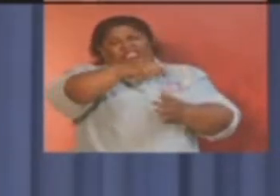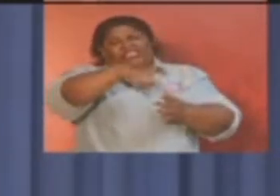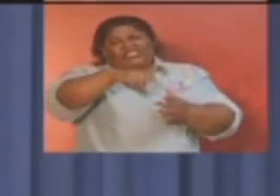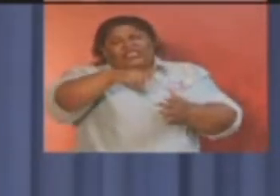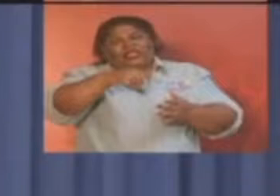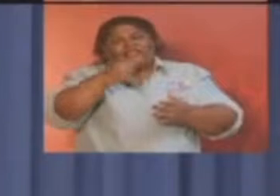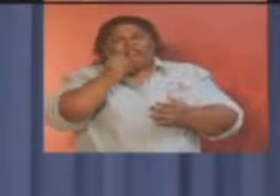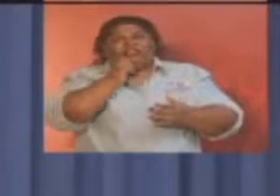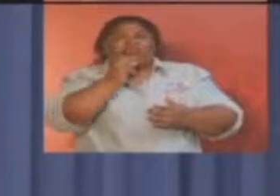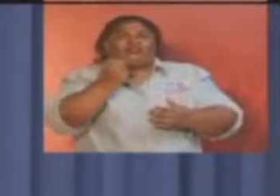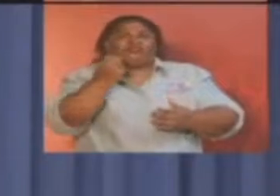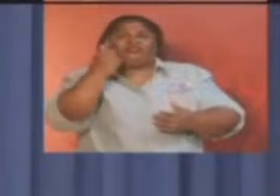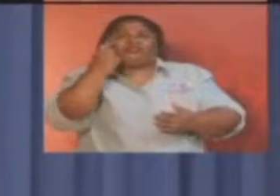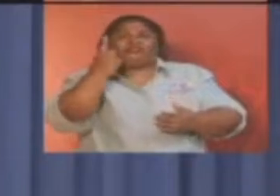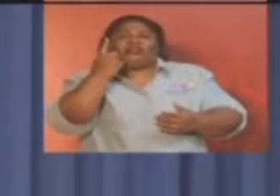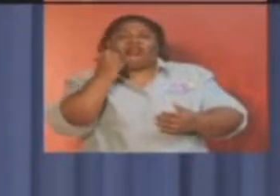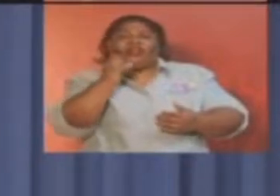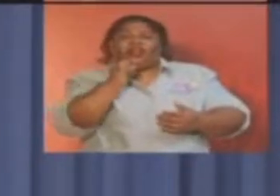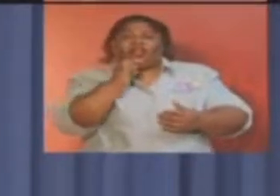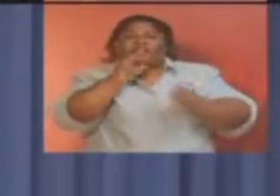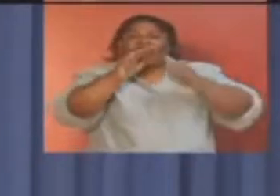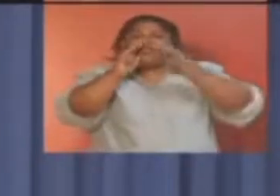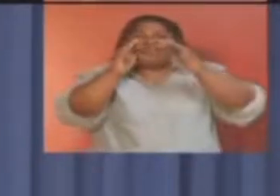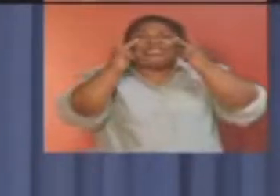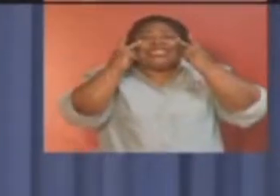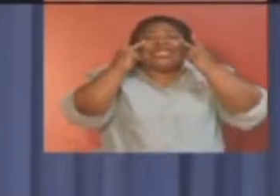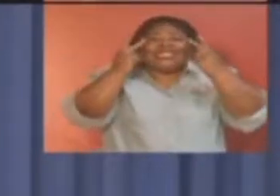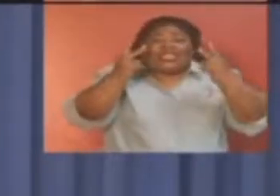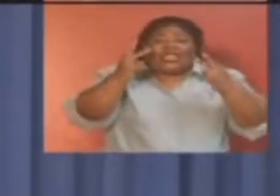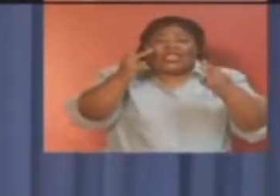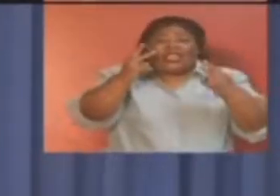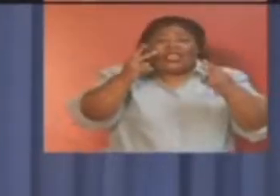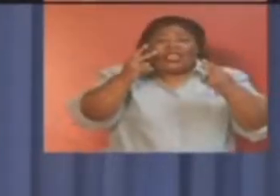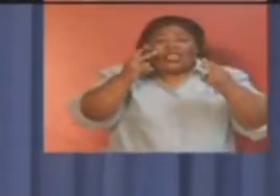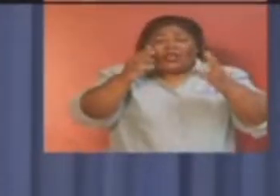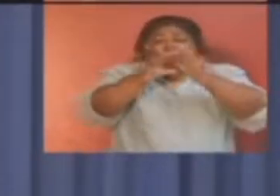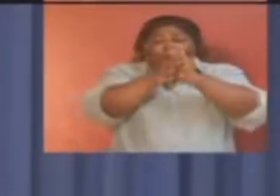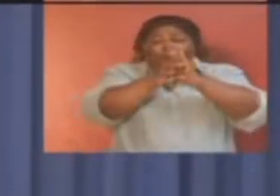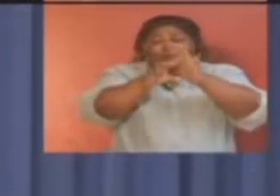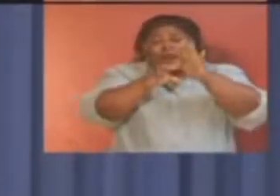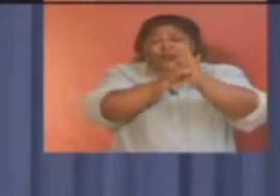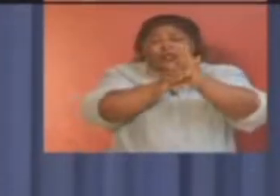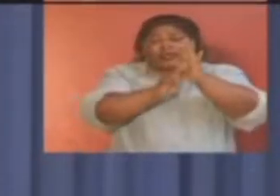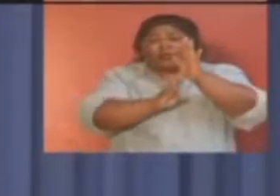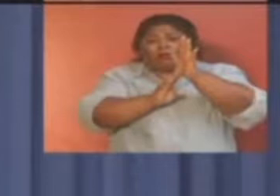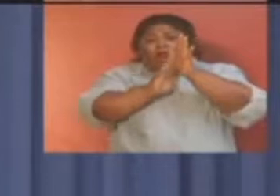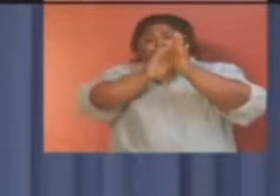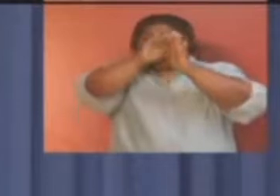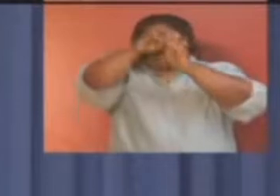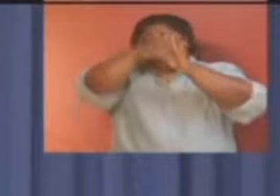would not have seen the gist of what Dr. Hines was basing his